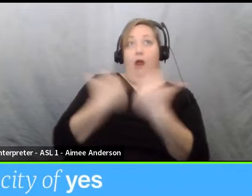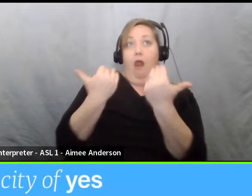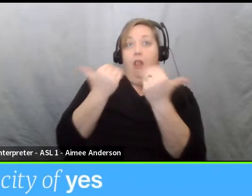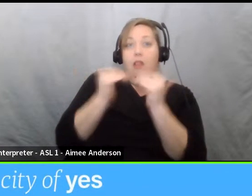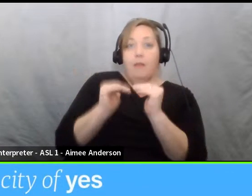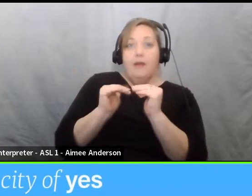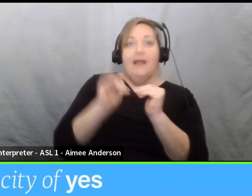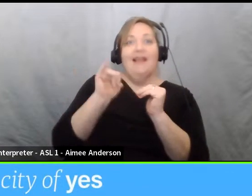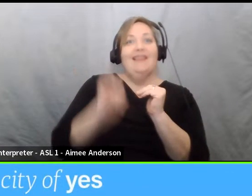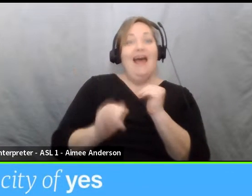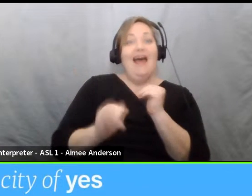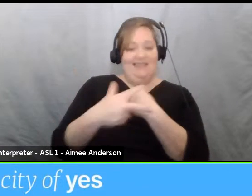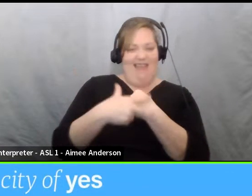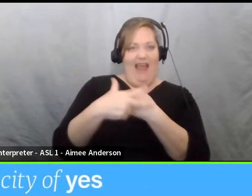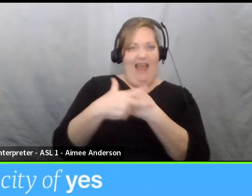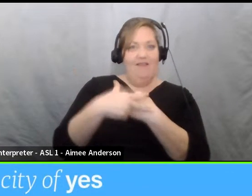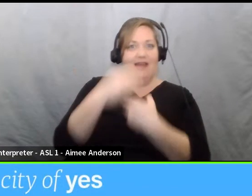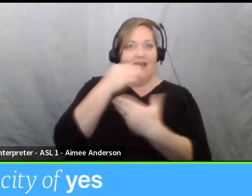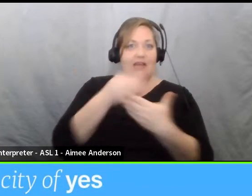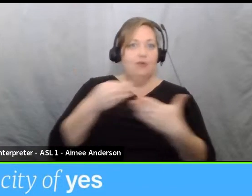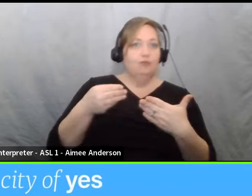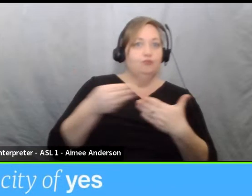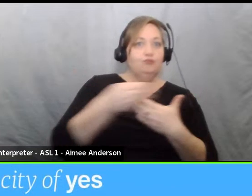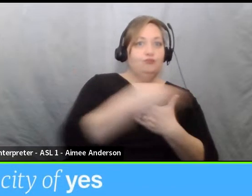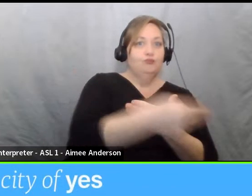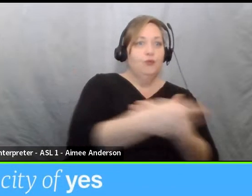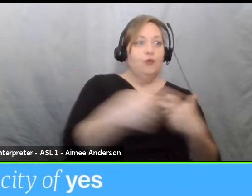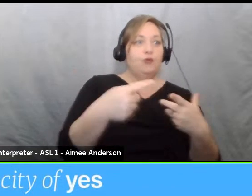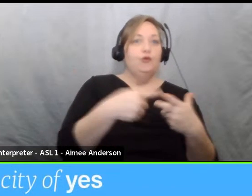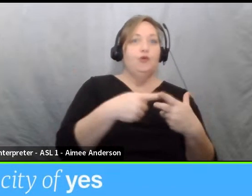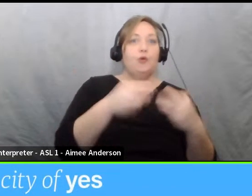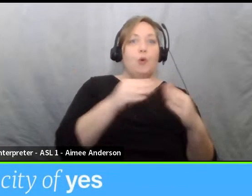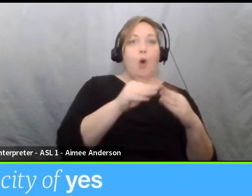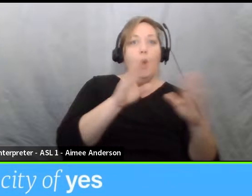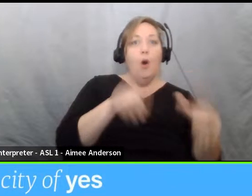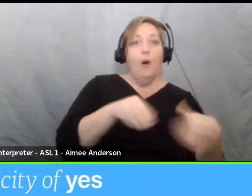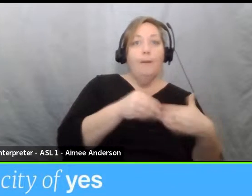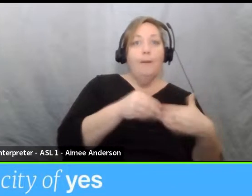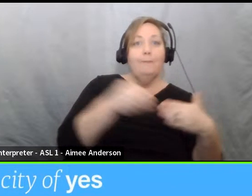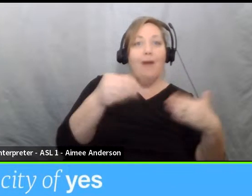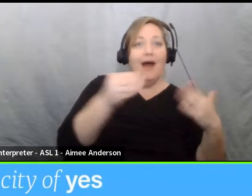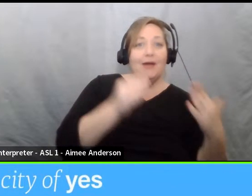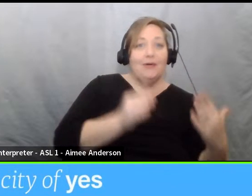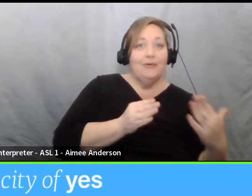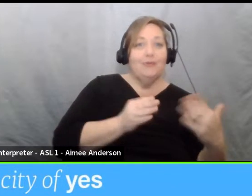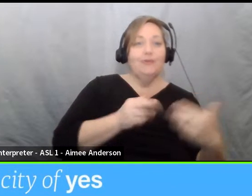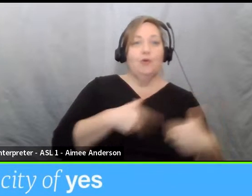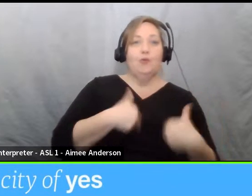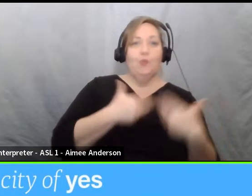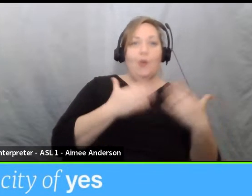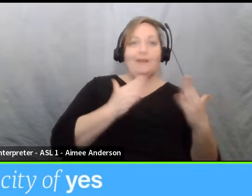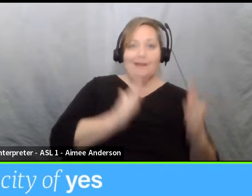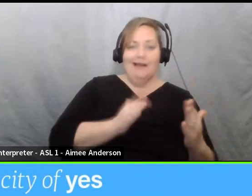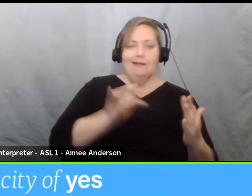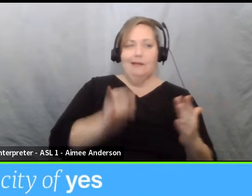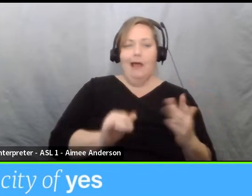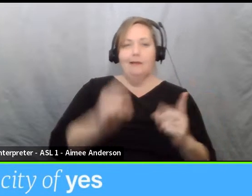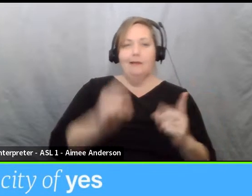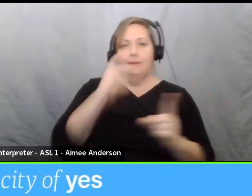looking to purchase or rent those homes. This is supported by other cities that have developed missing middle housing and have